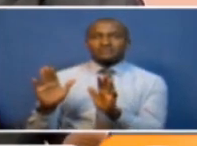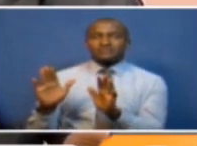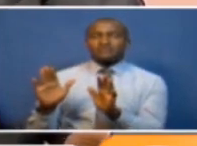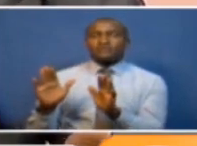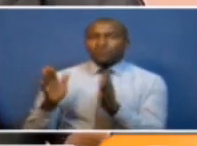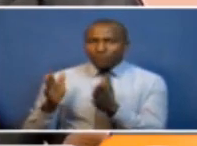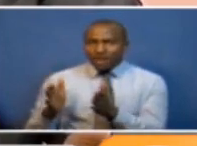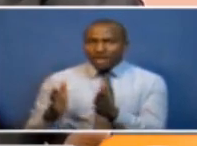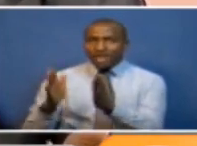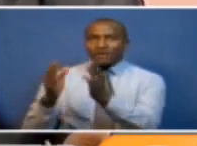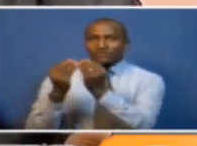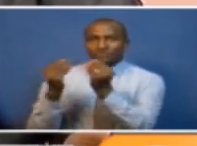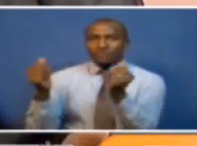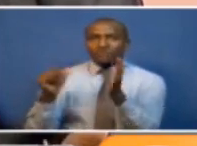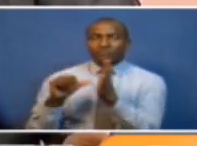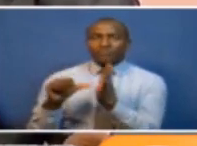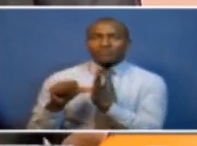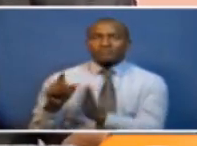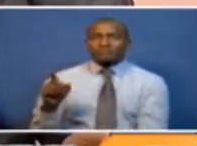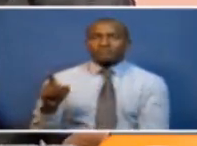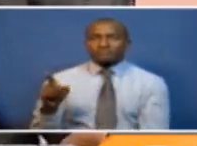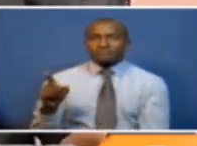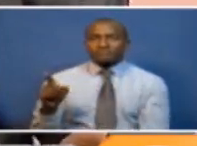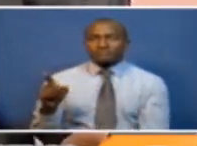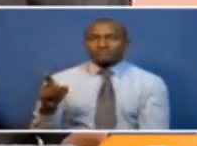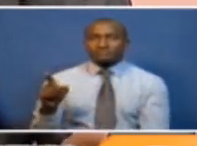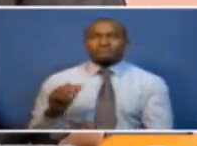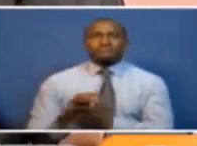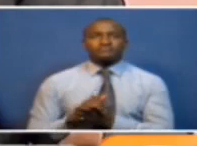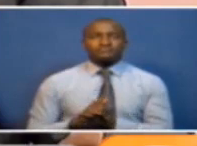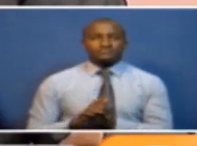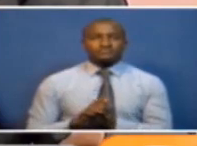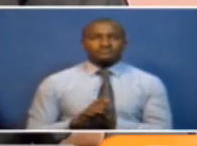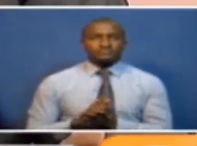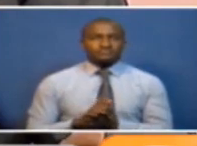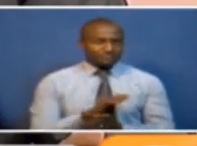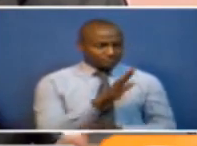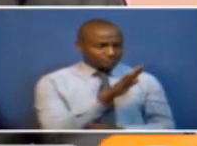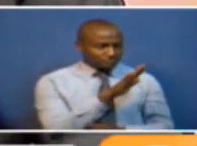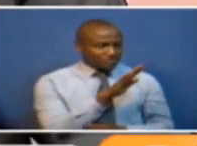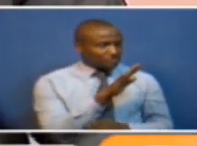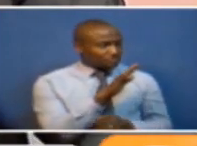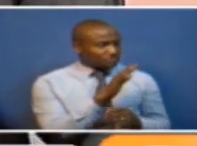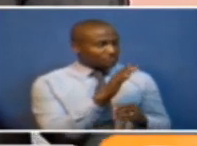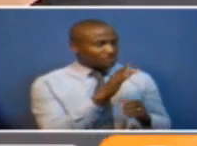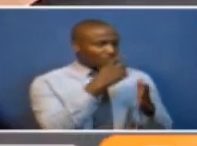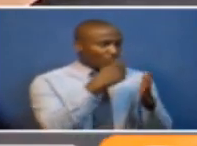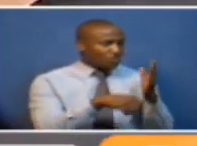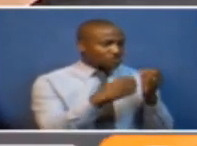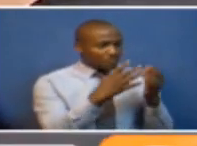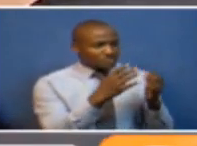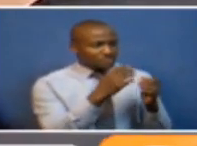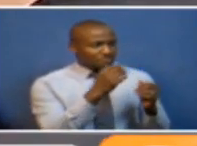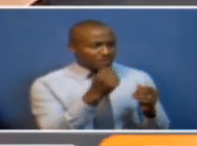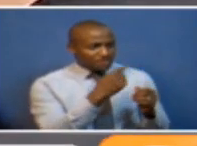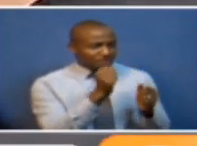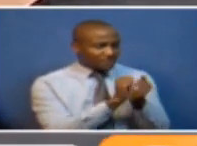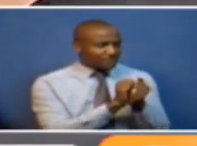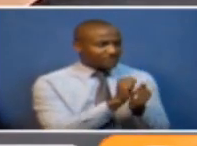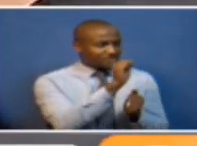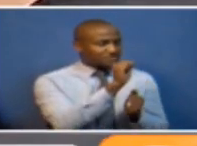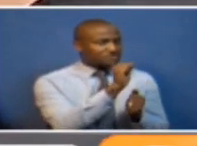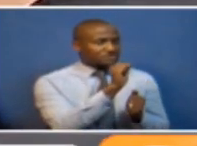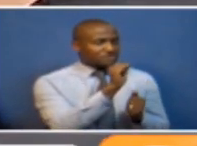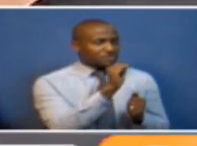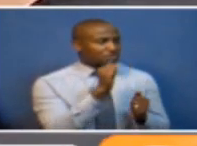way of resolving that problem by getting the project completed. Can we look at the cost implications of this project? 15 months of those wind